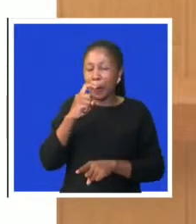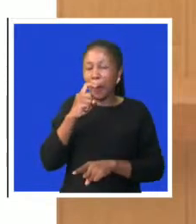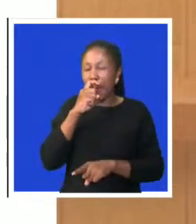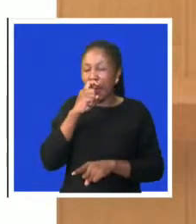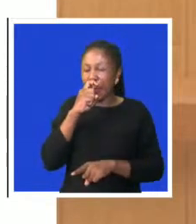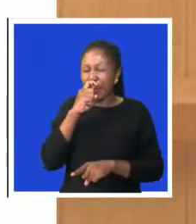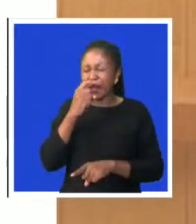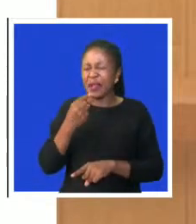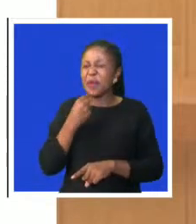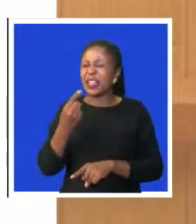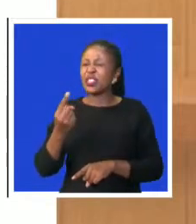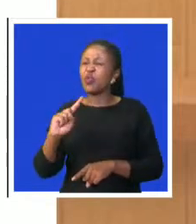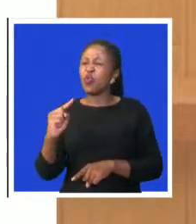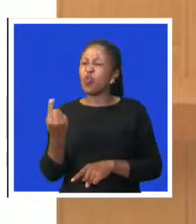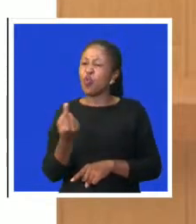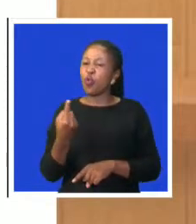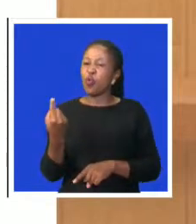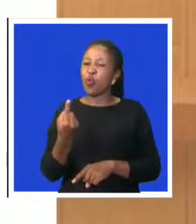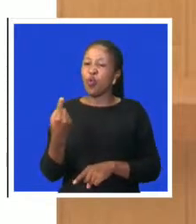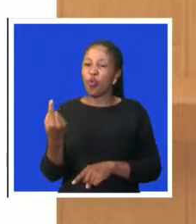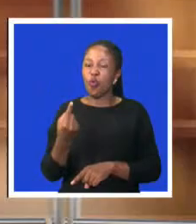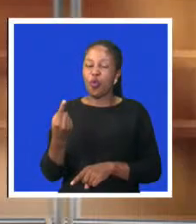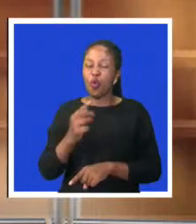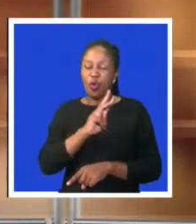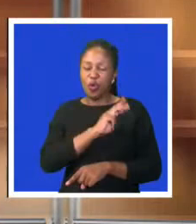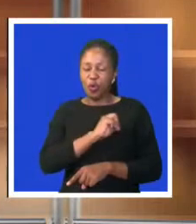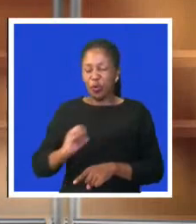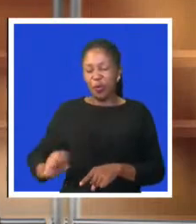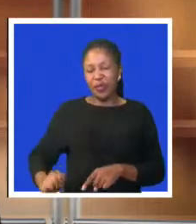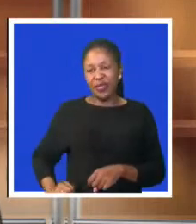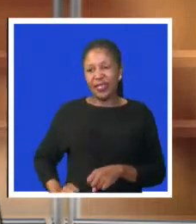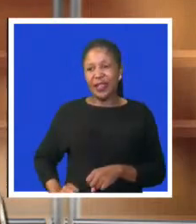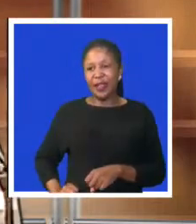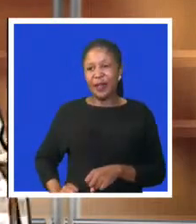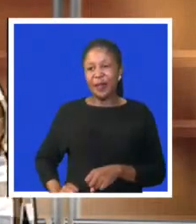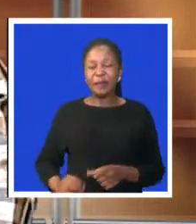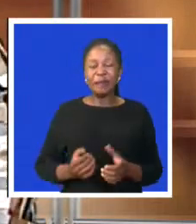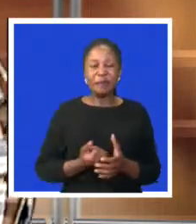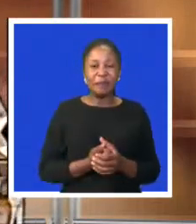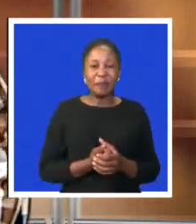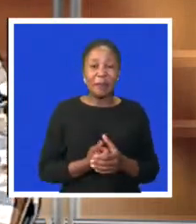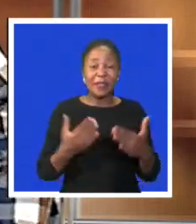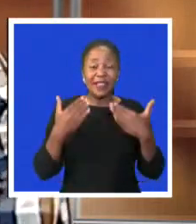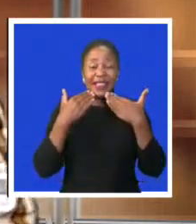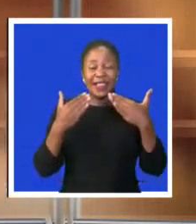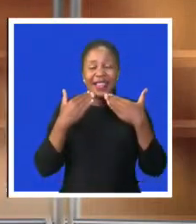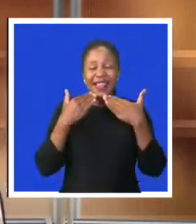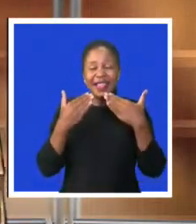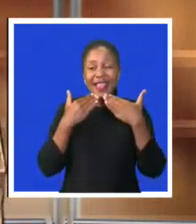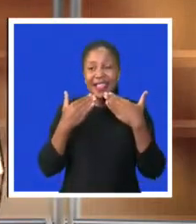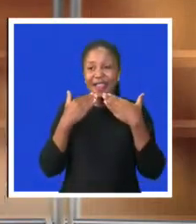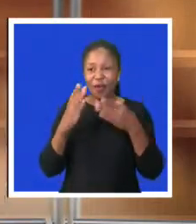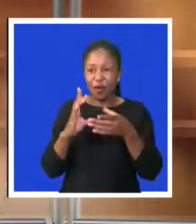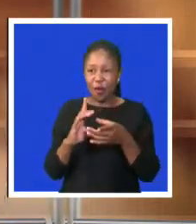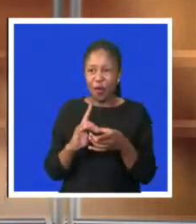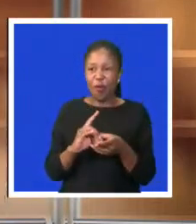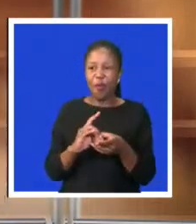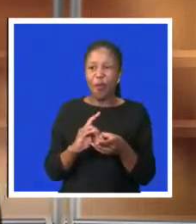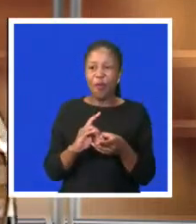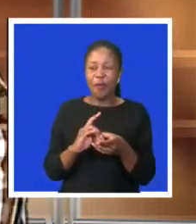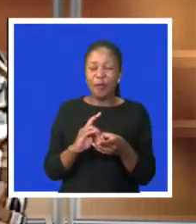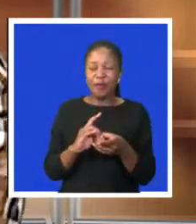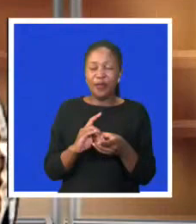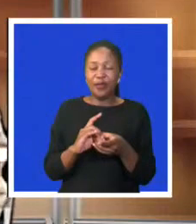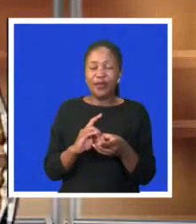textbook. Dear Lena, thank you very much. Please make sure that you keep a social distance at